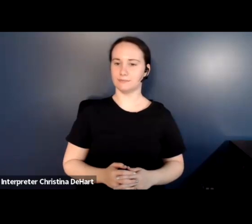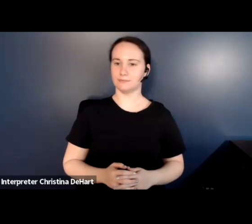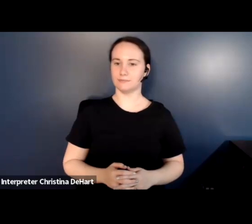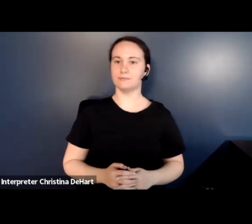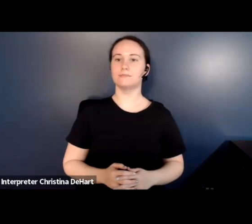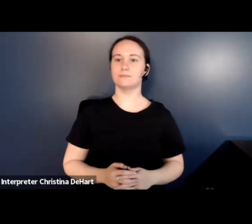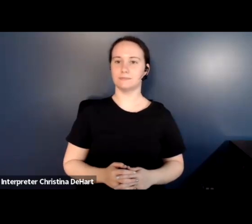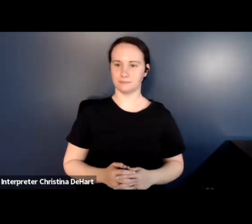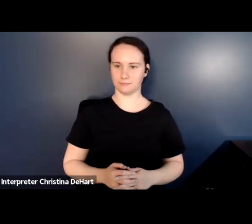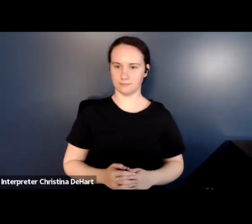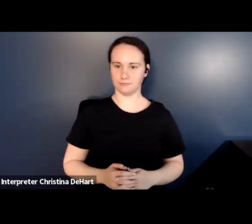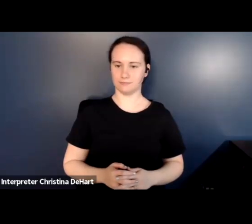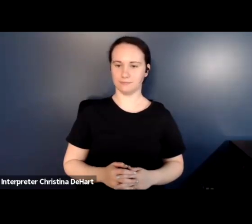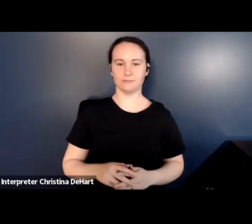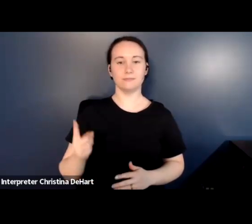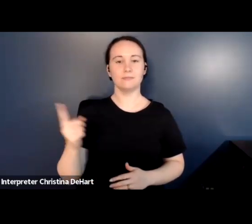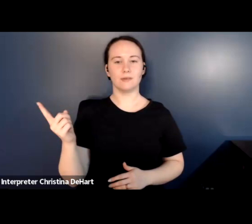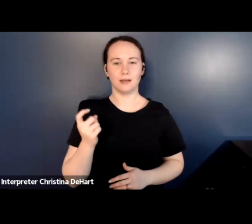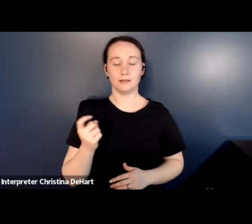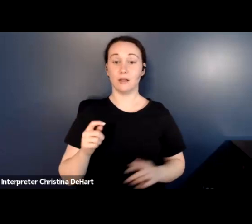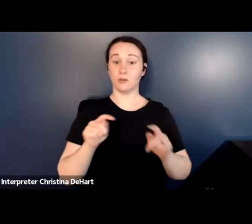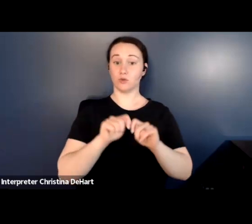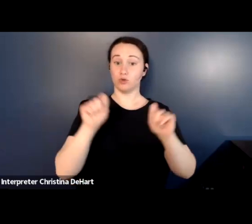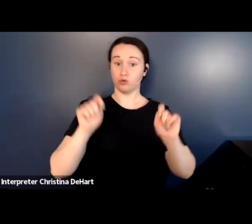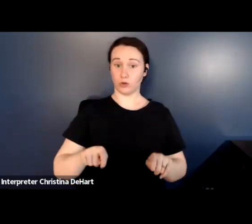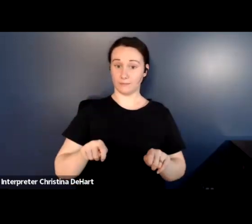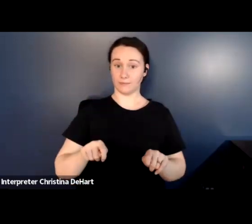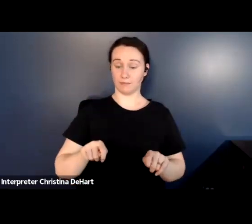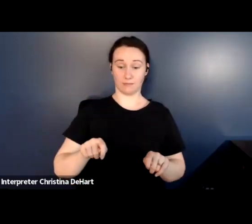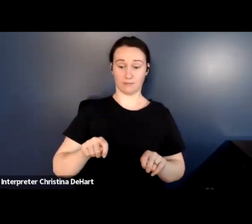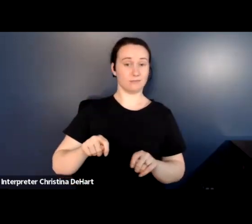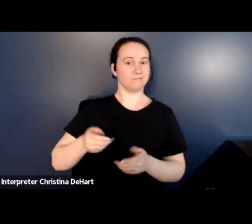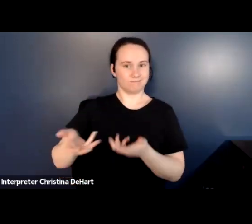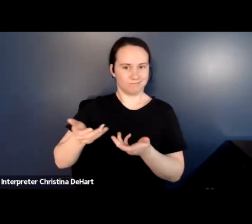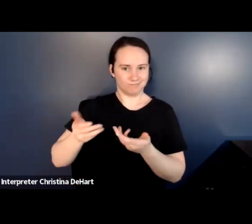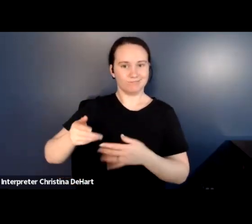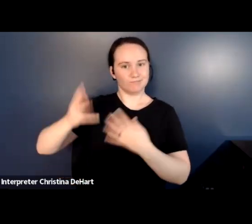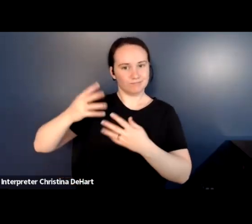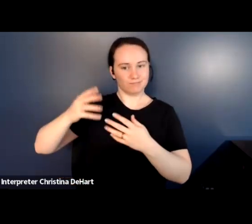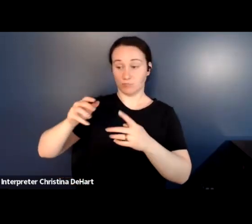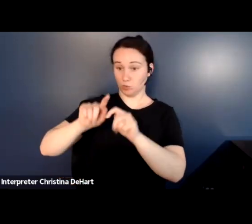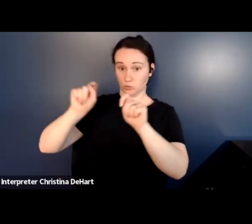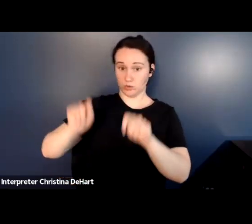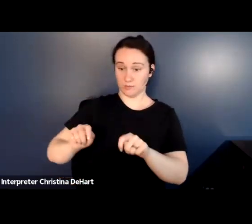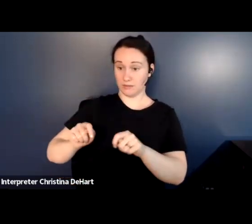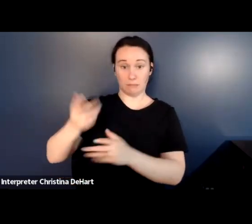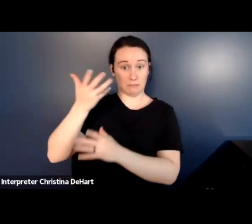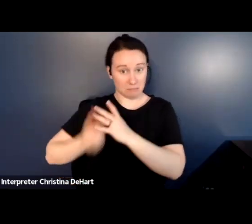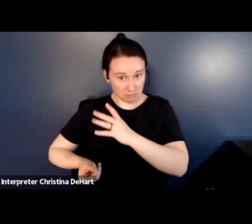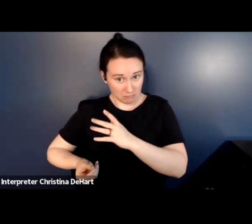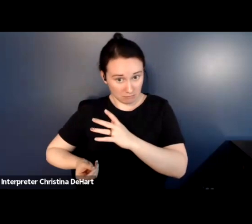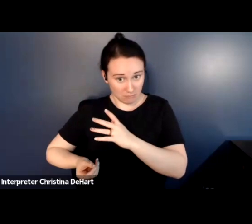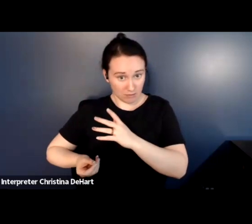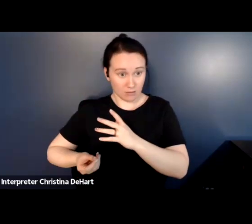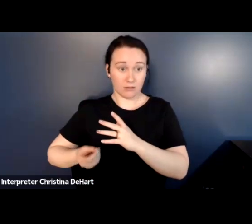Katrina, does the transcript of the text disappear when the case is completed? If so, can the supervisor